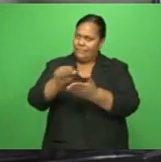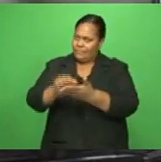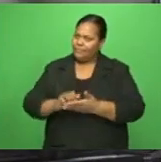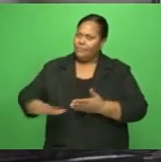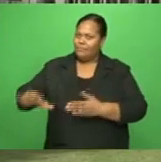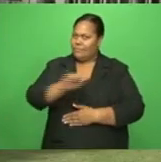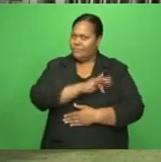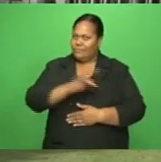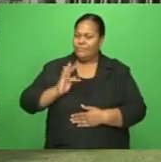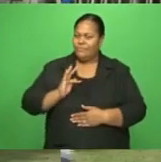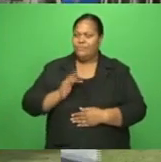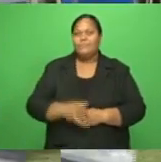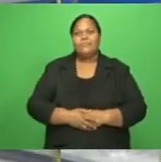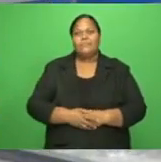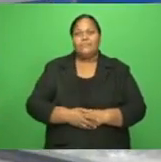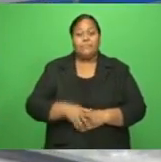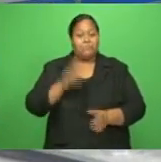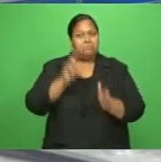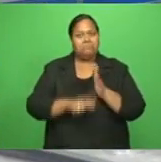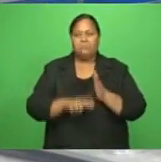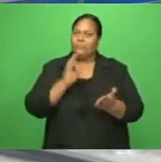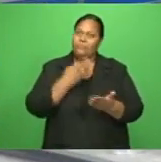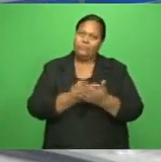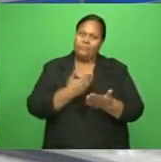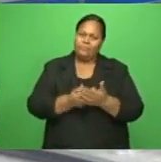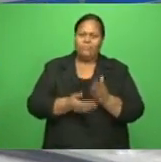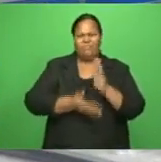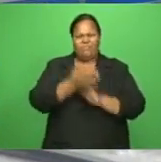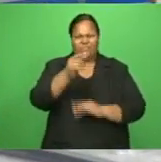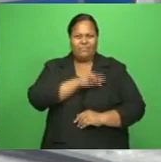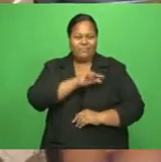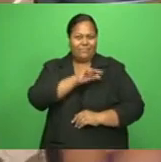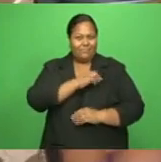staff. And low demand for high-end groceries.